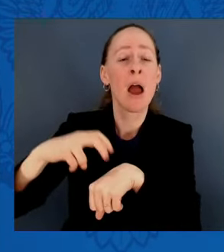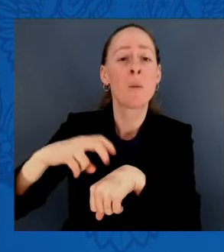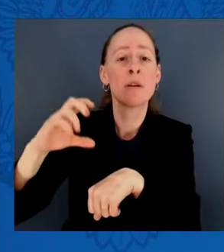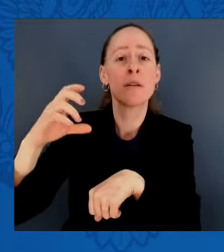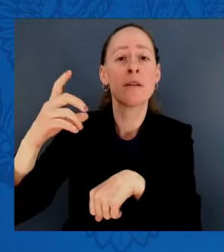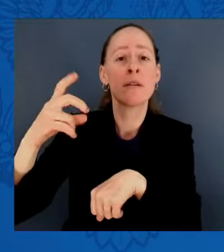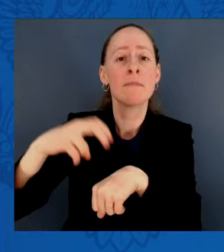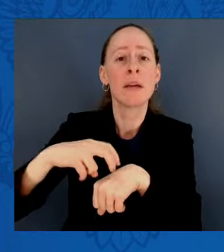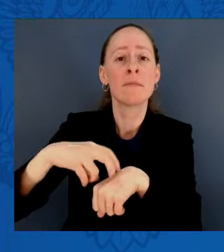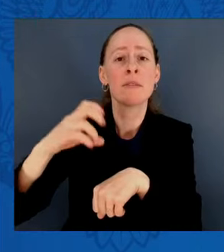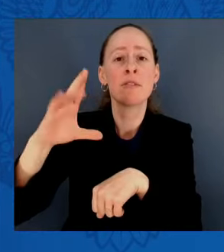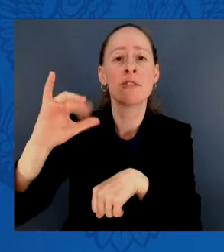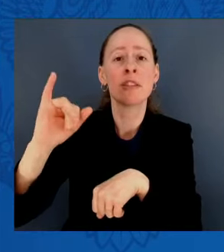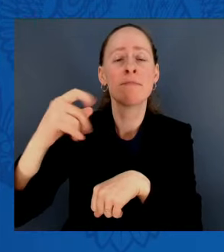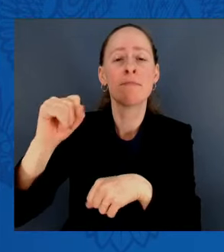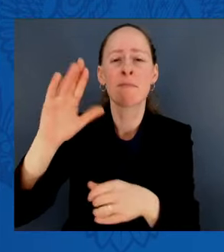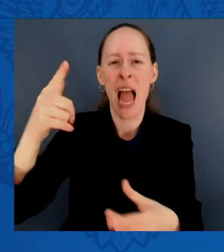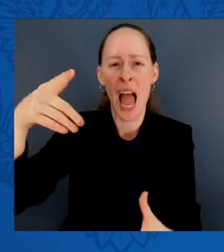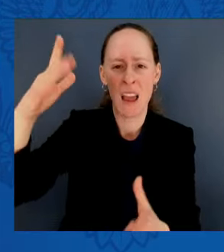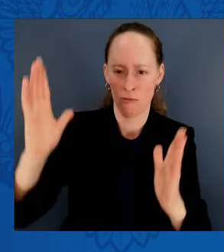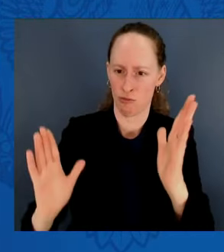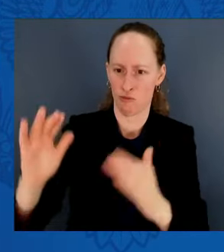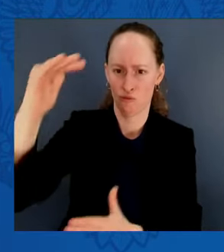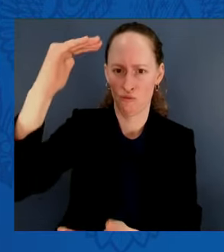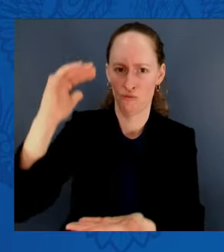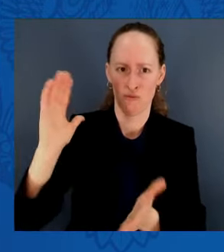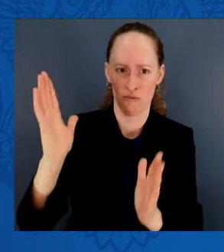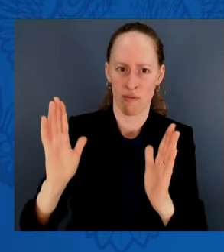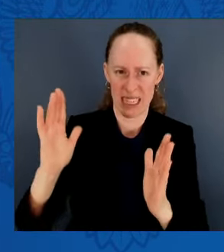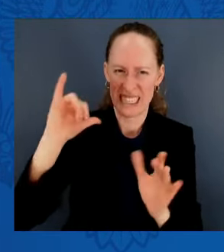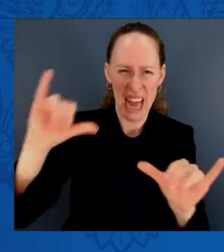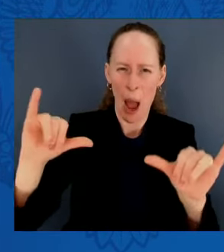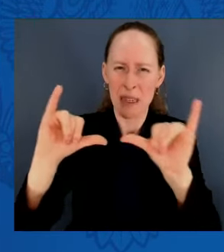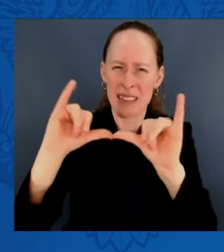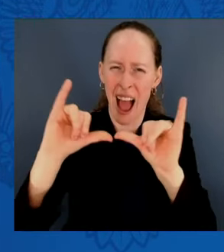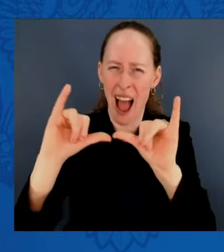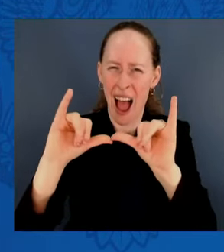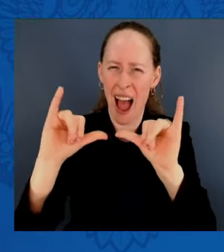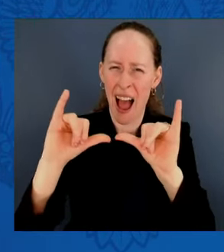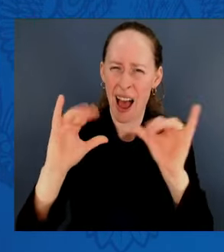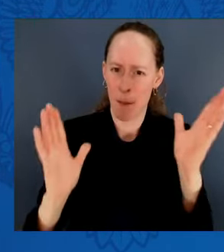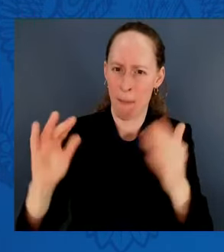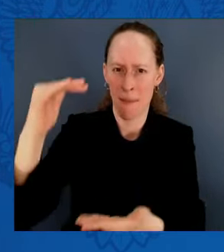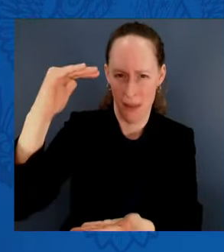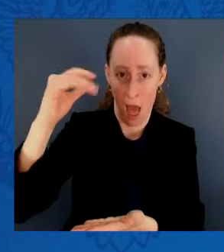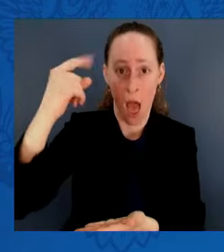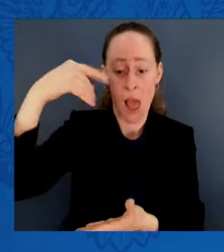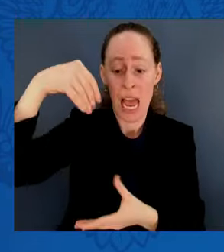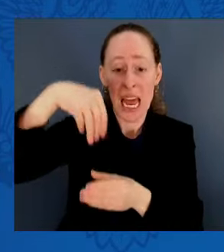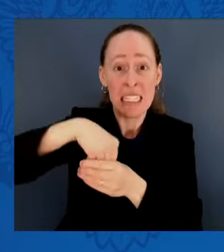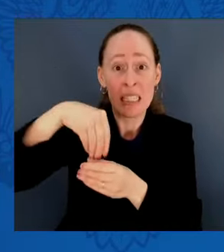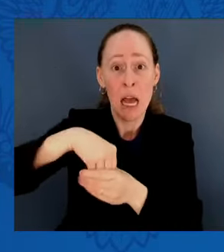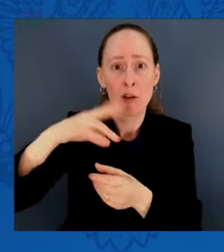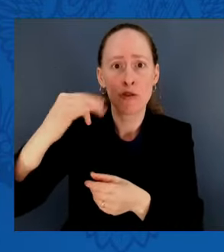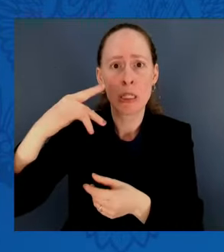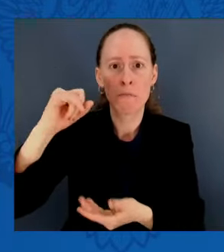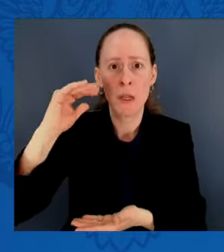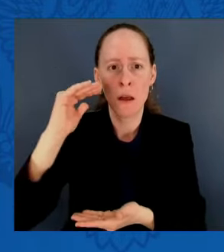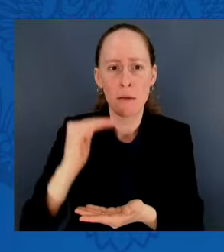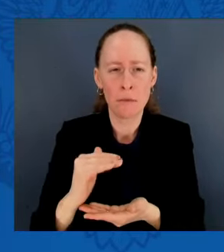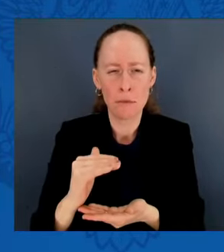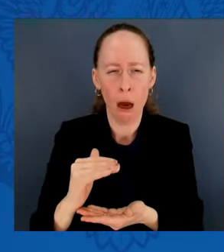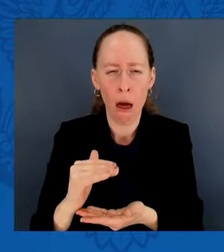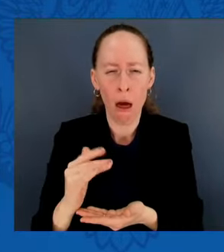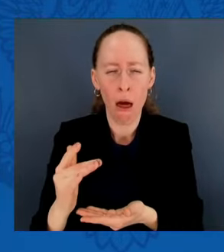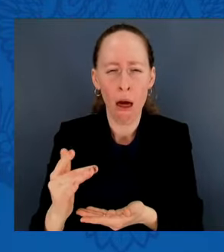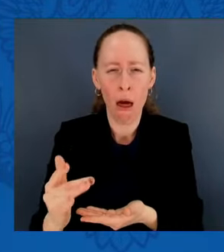lot fewer — same size bag, put fewer chips in it. No, I'm not joking. It's called